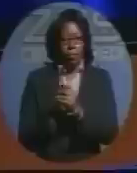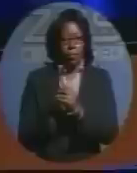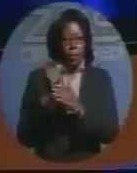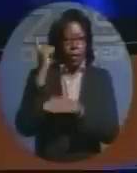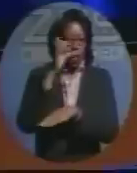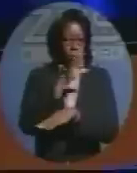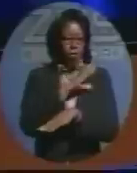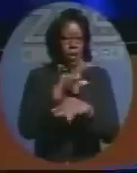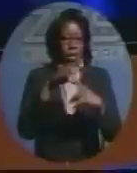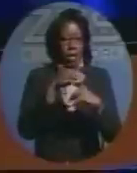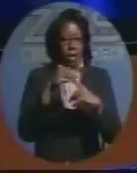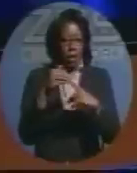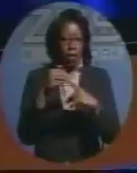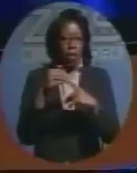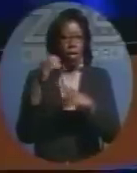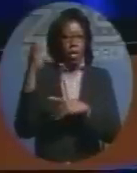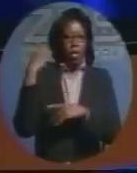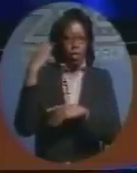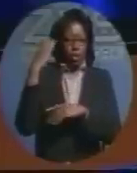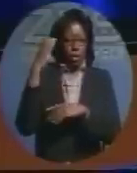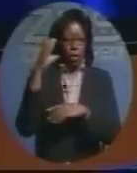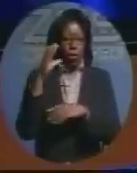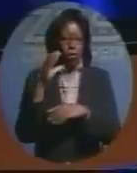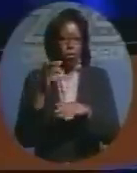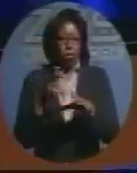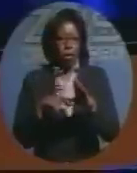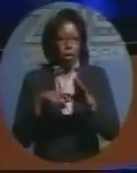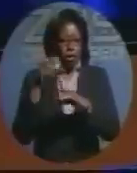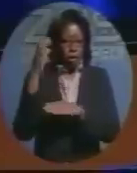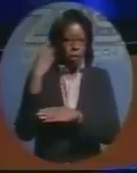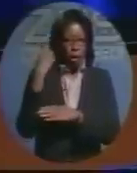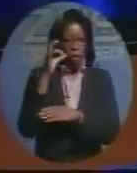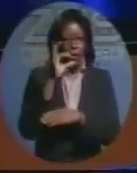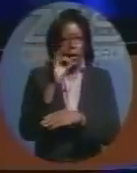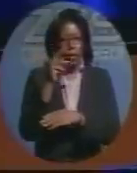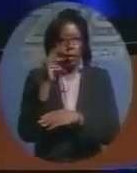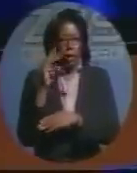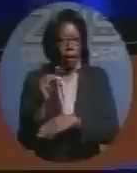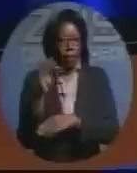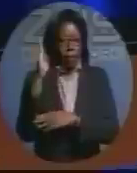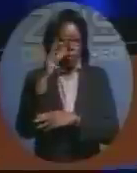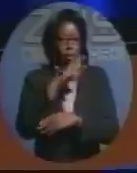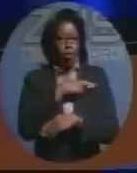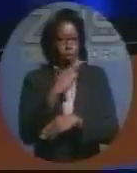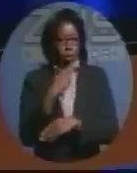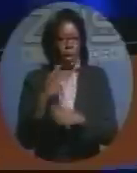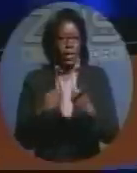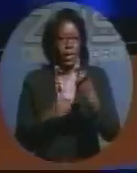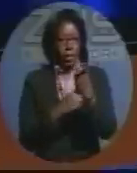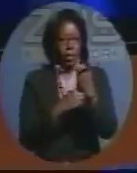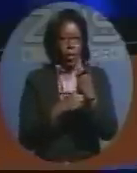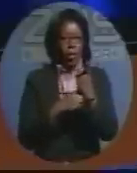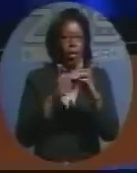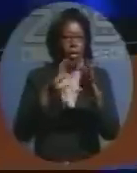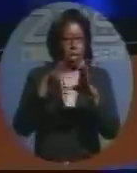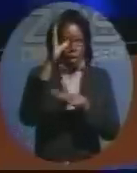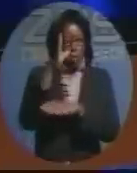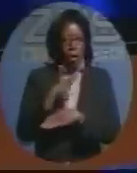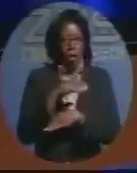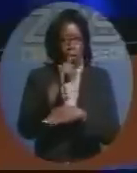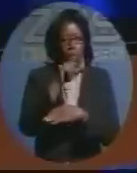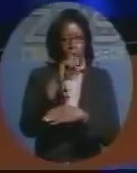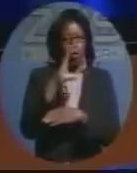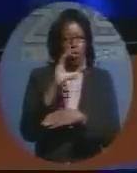chairman of the Free National Movement. The election also saw party members select Brenzel Roll as deputy chairman. With